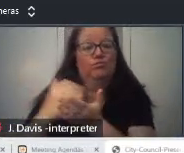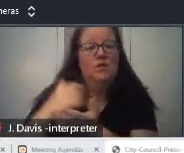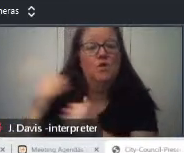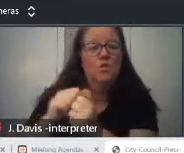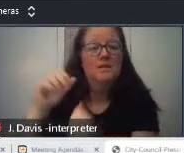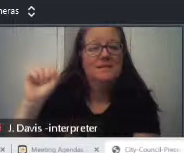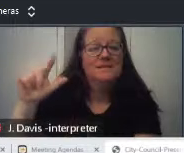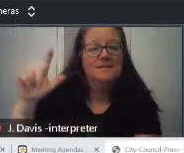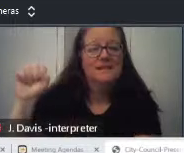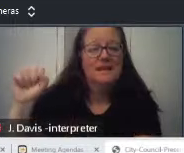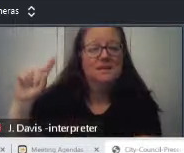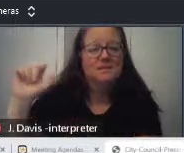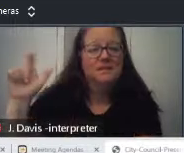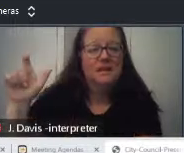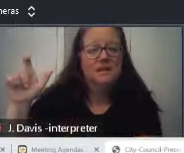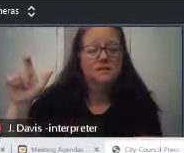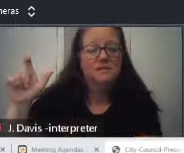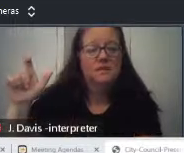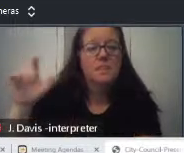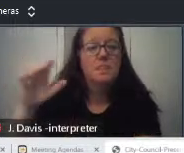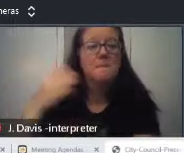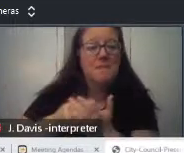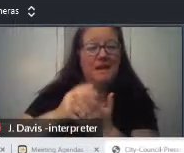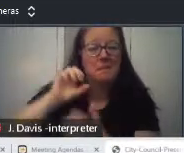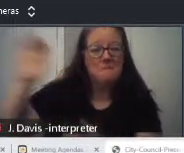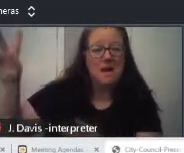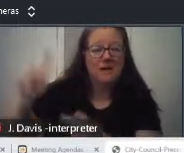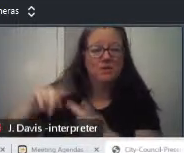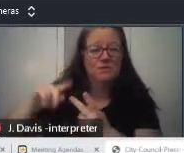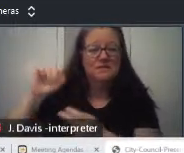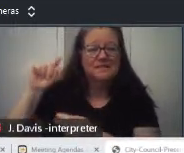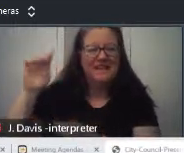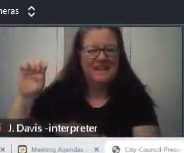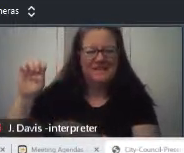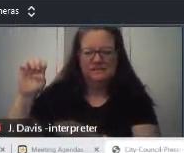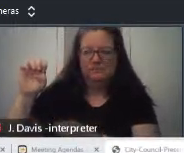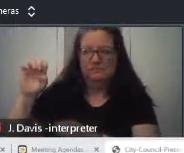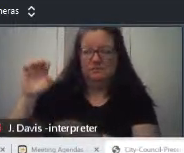to the state, and out of 9%,